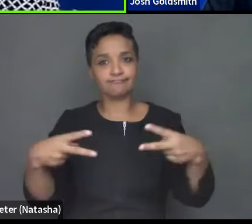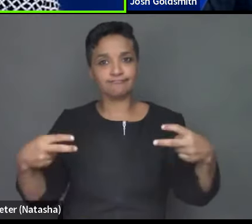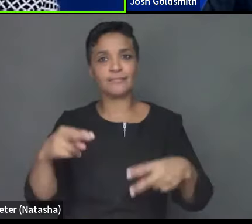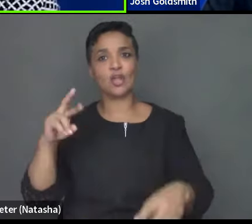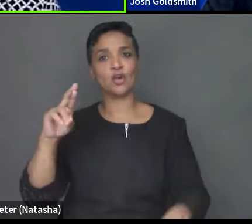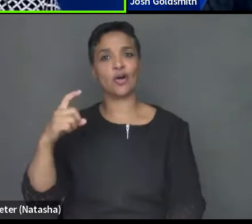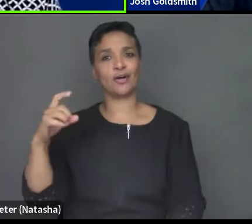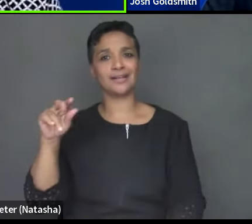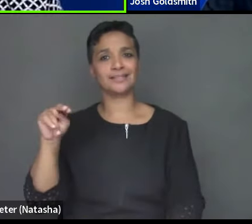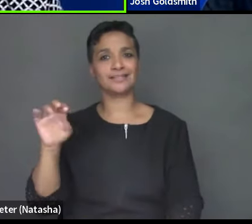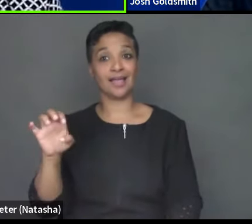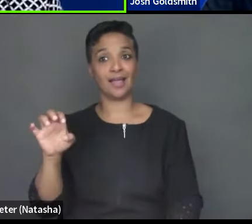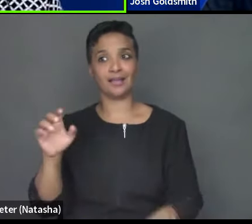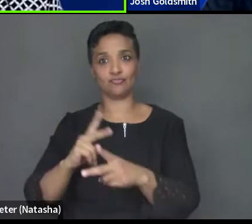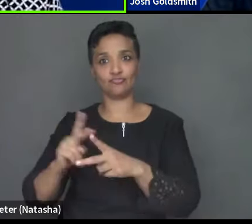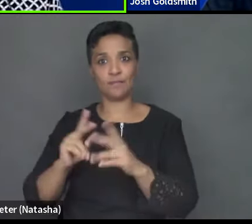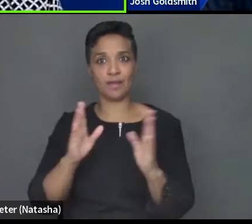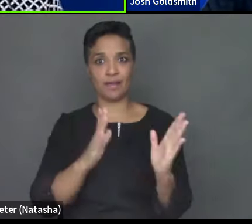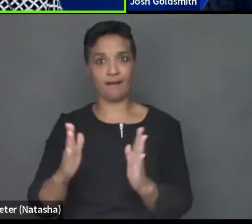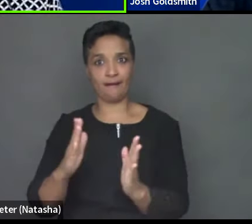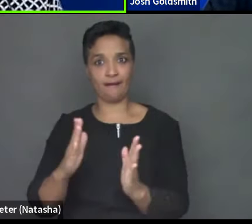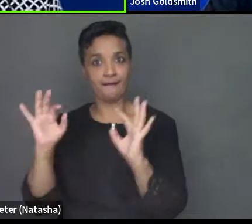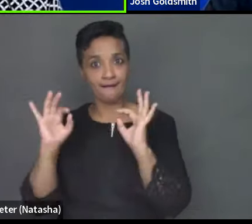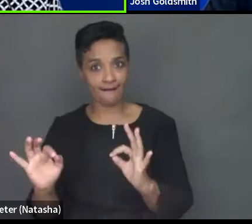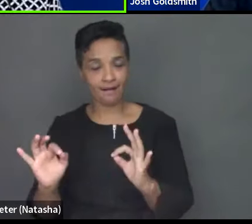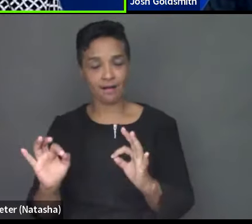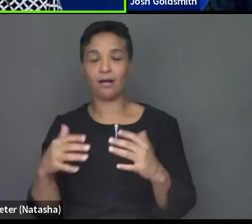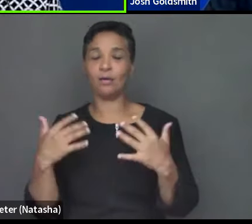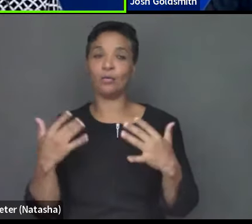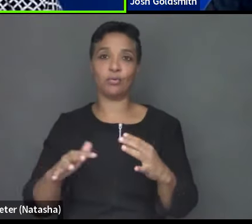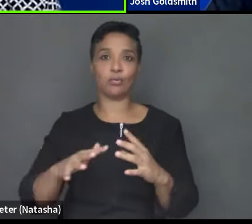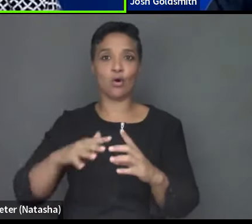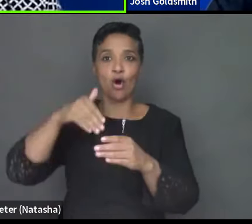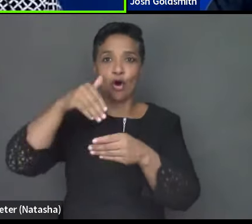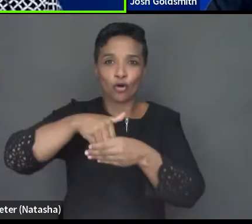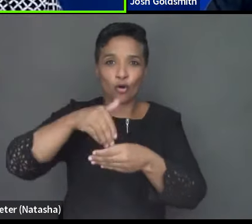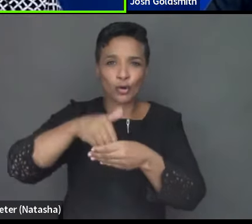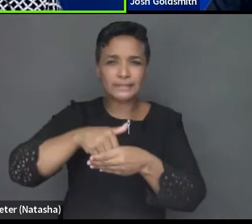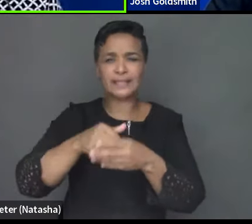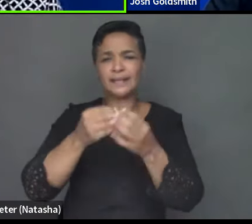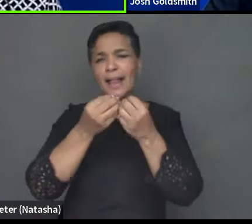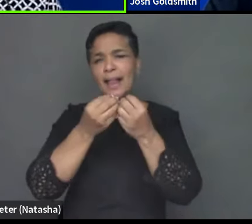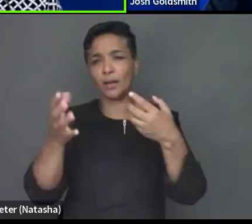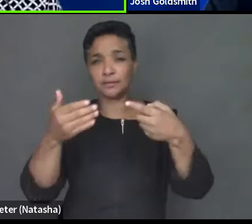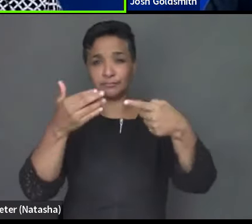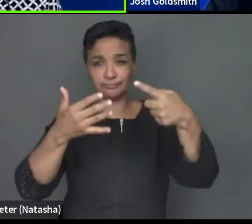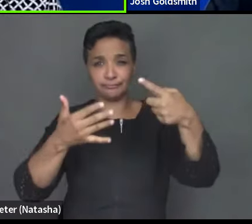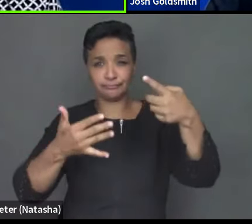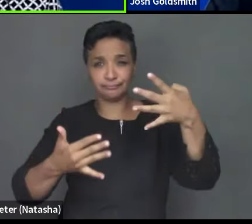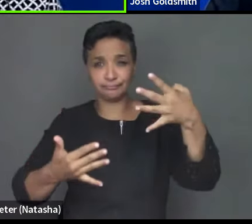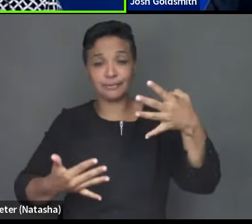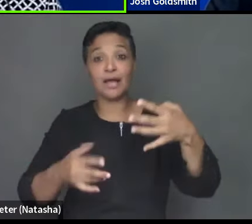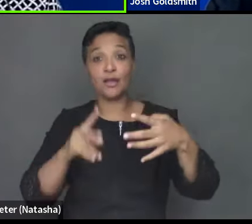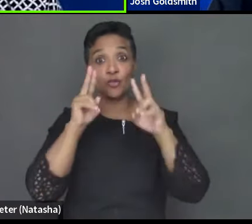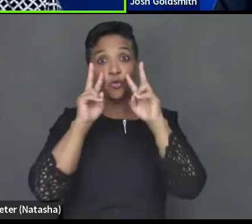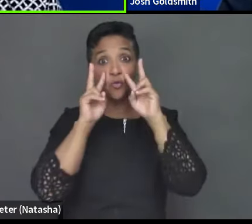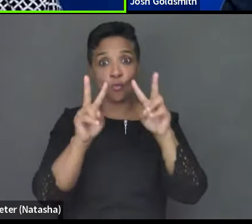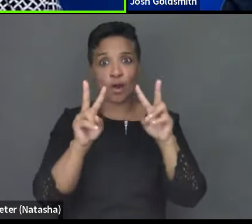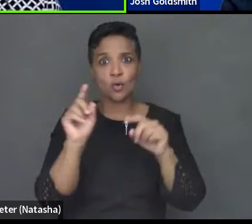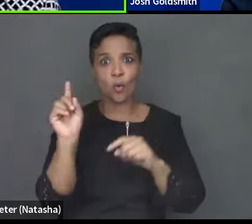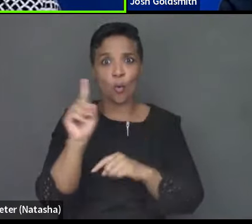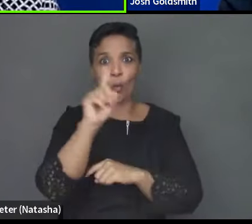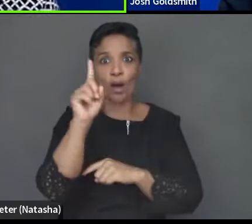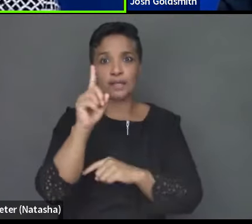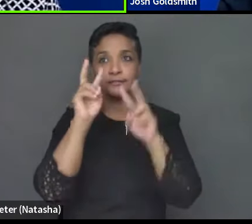and loaded onto the videos. There is so much content there that many of these presentations are worth watching more than once.